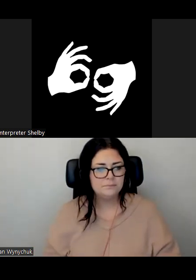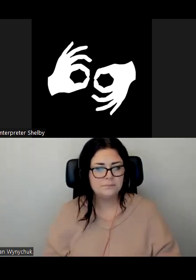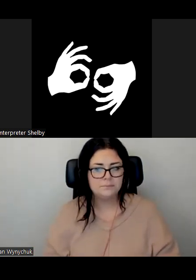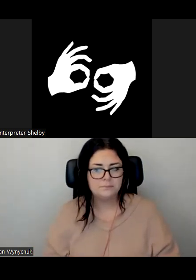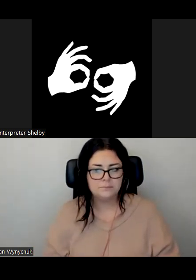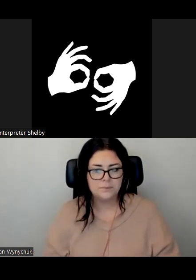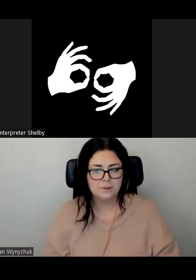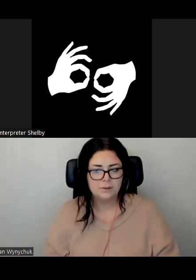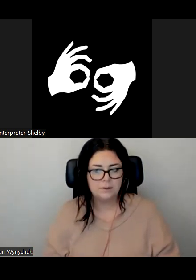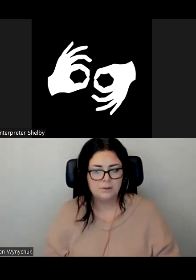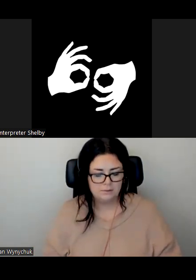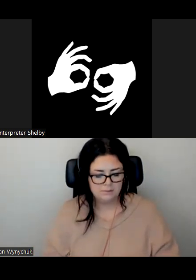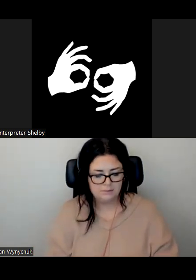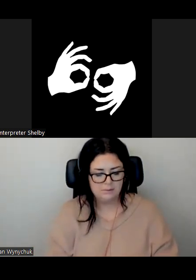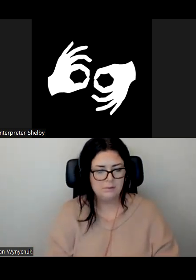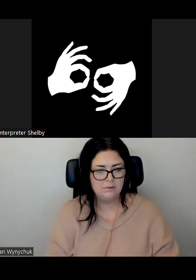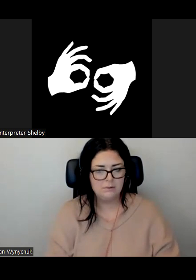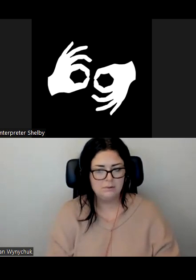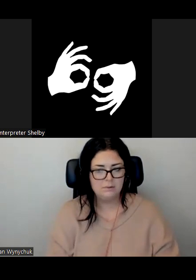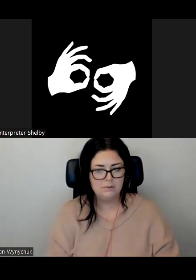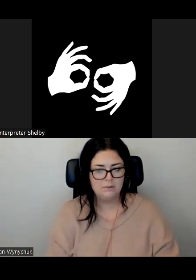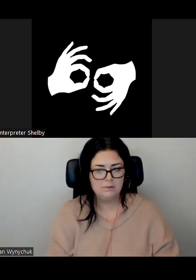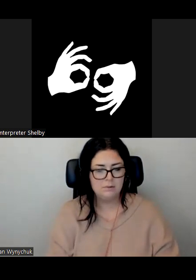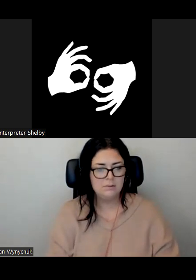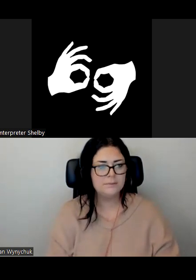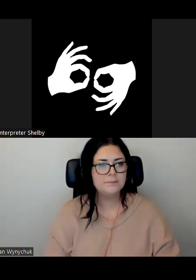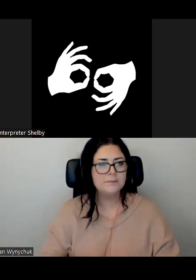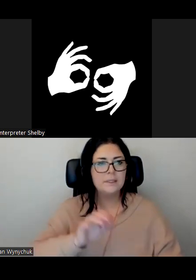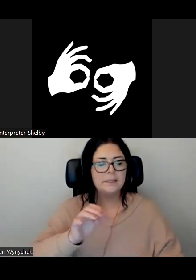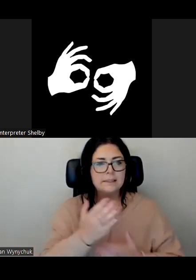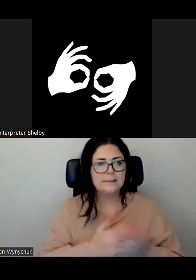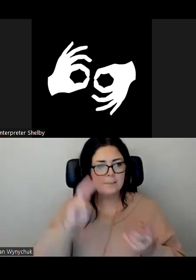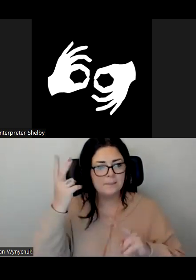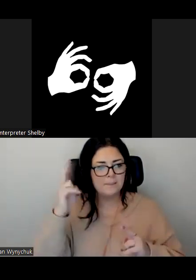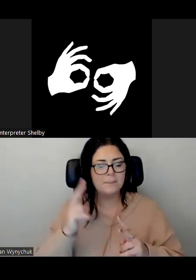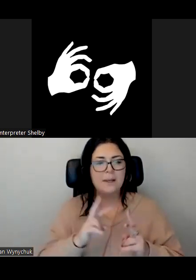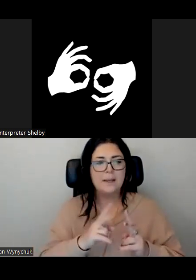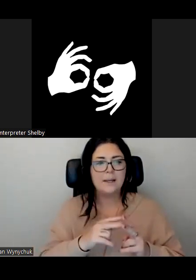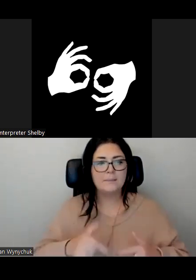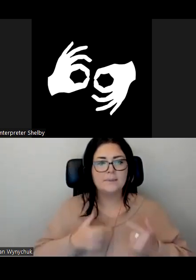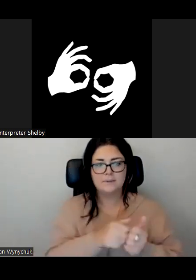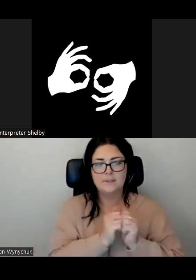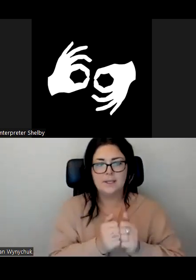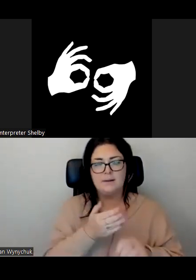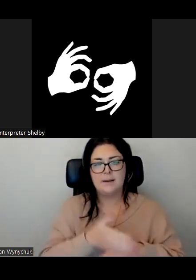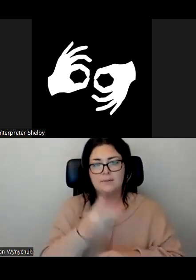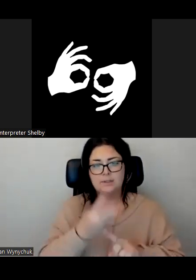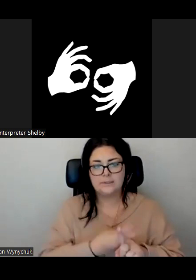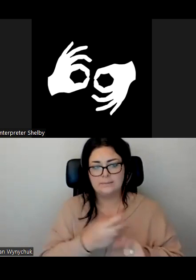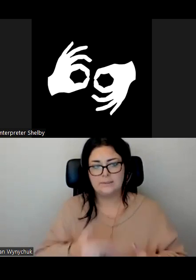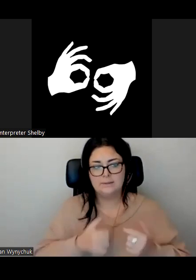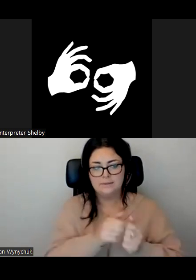So here are the common misconceptions for common law. Couples living together become common law after 6 months of living